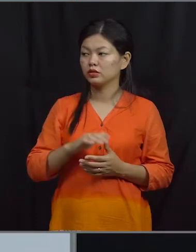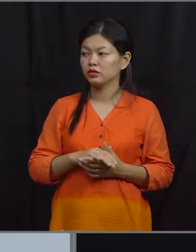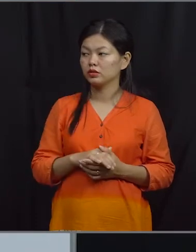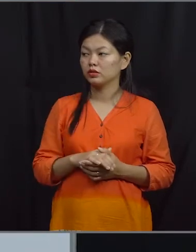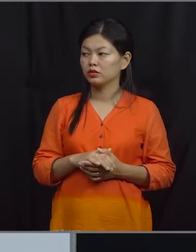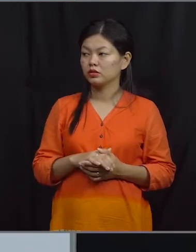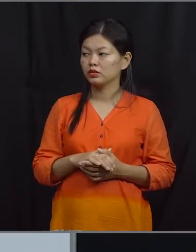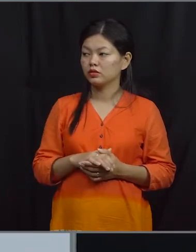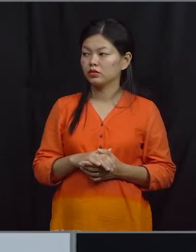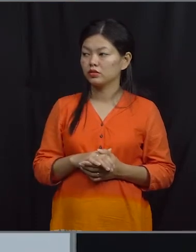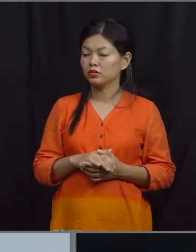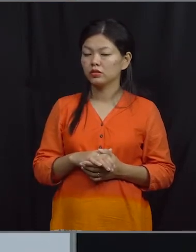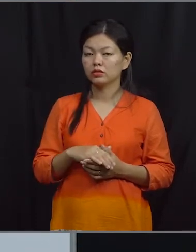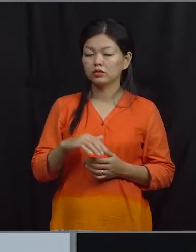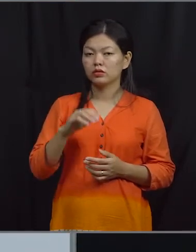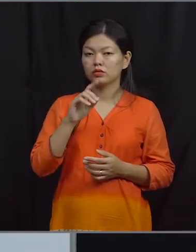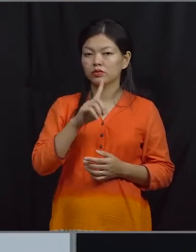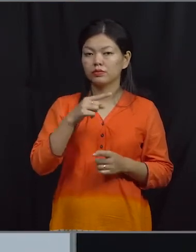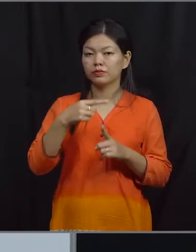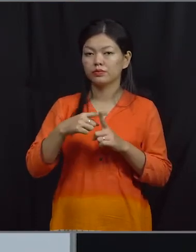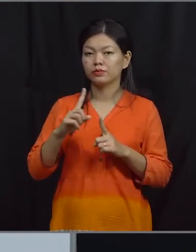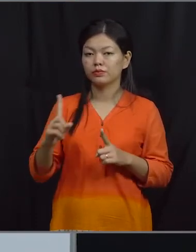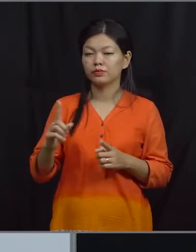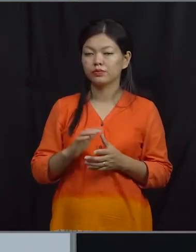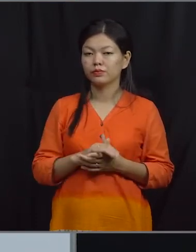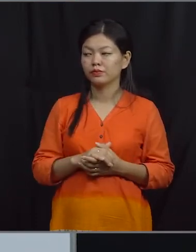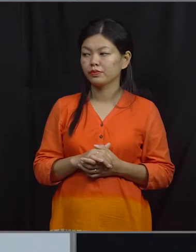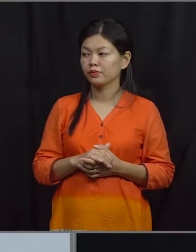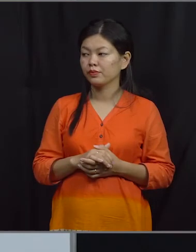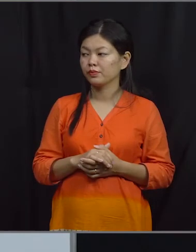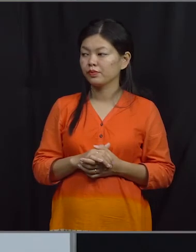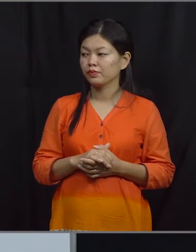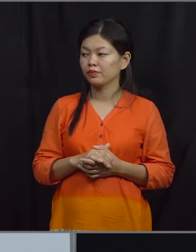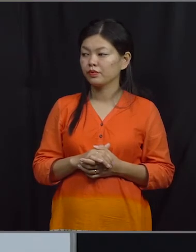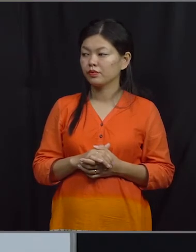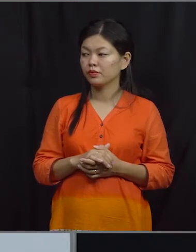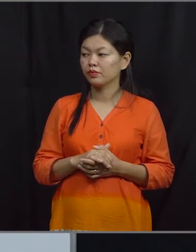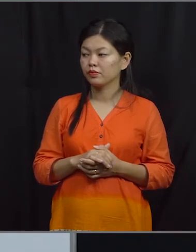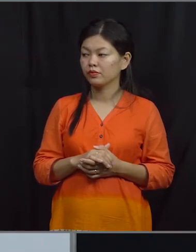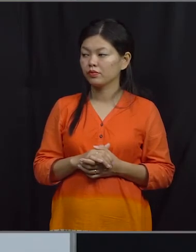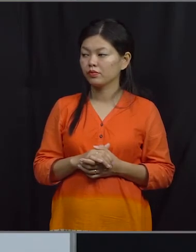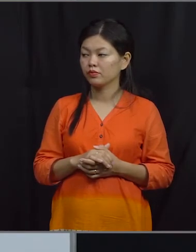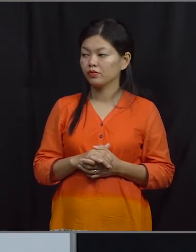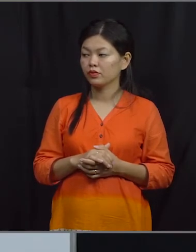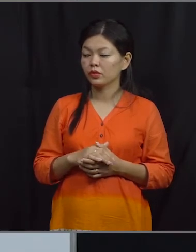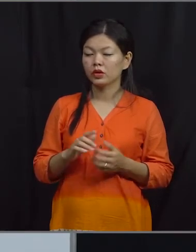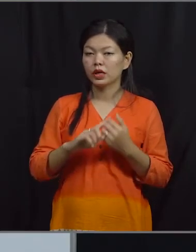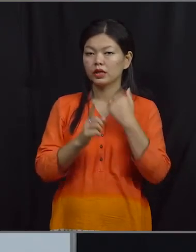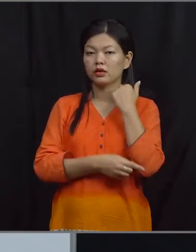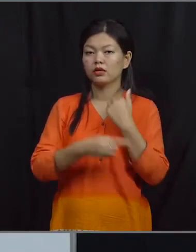we get 1 plus 1, 1, 1 plus 1, that is minus